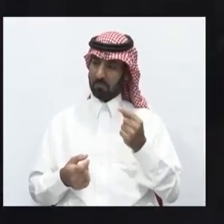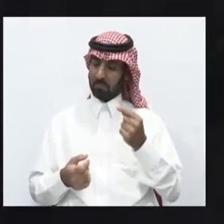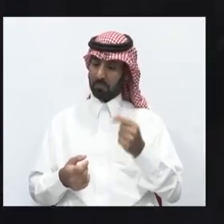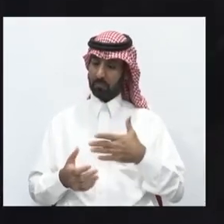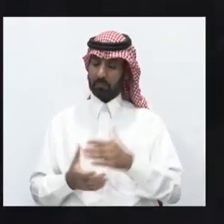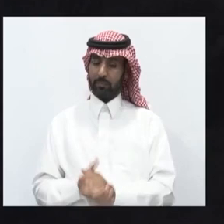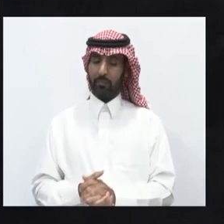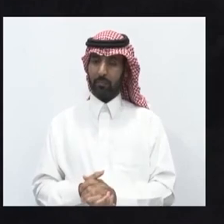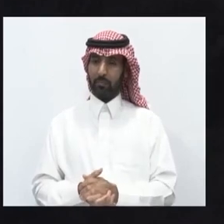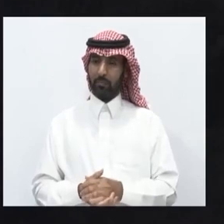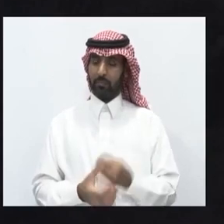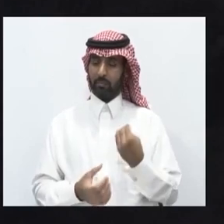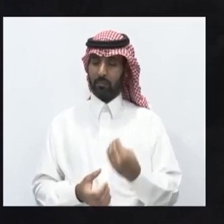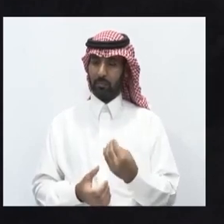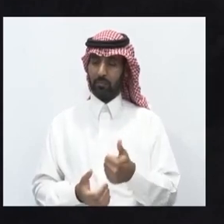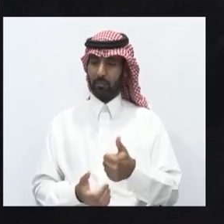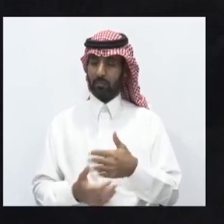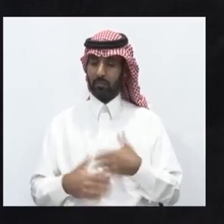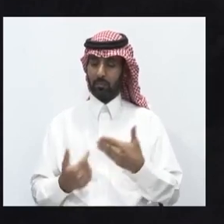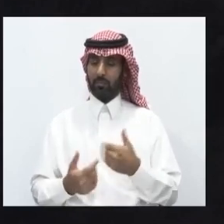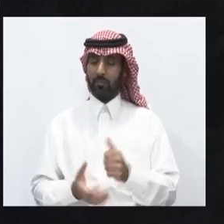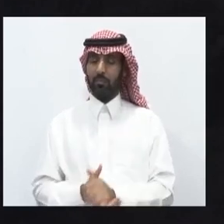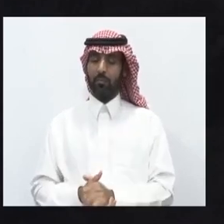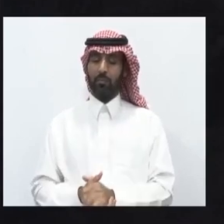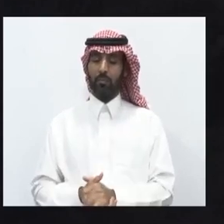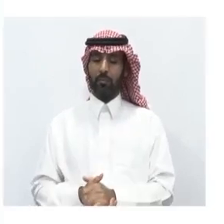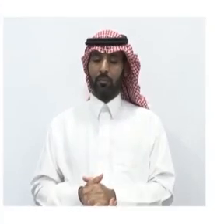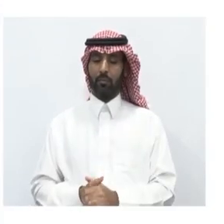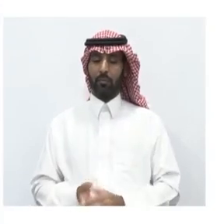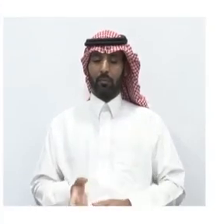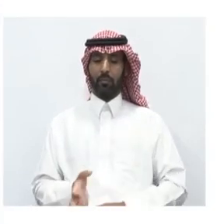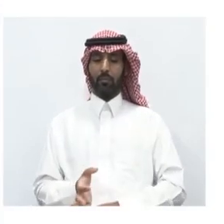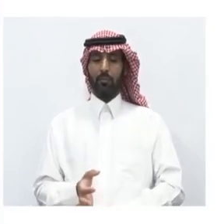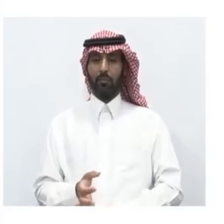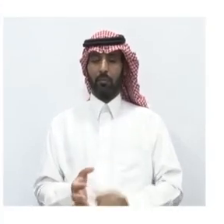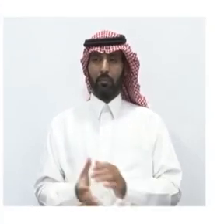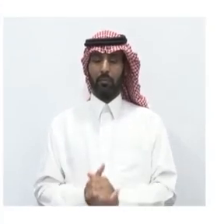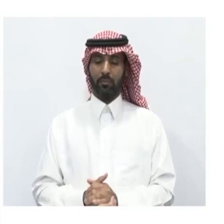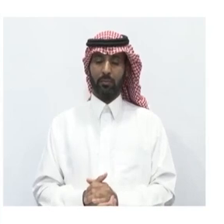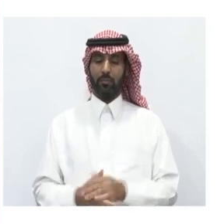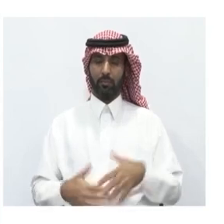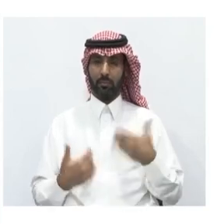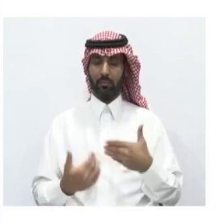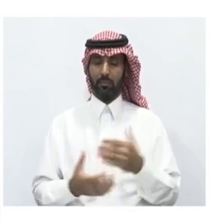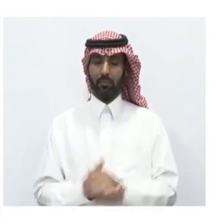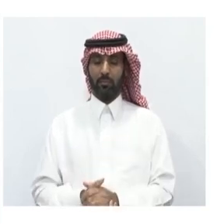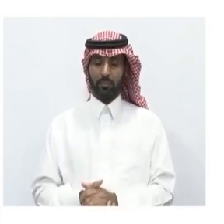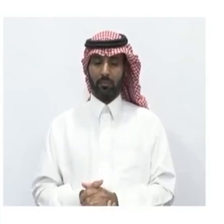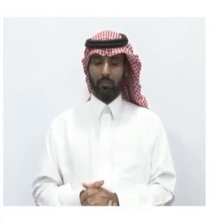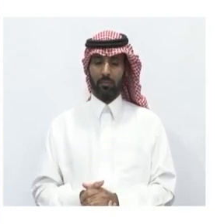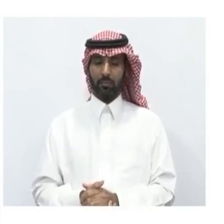Wonderful. When you say this is awesome, so it's a positive word. It's a word that gives a positive